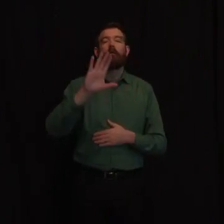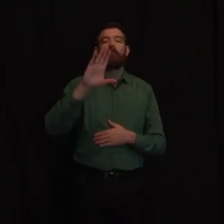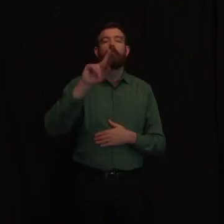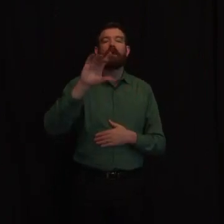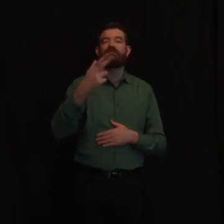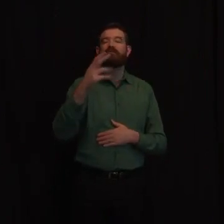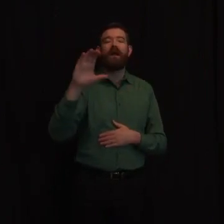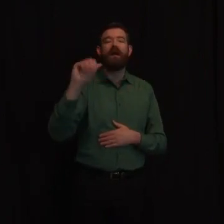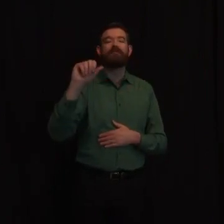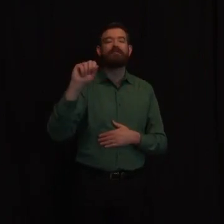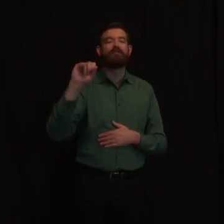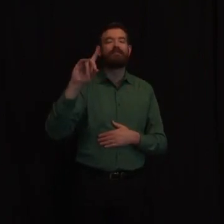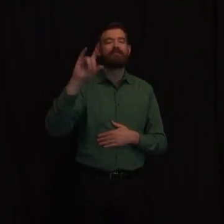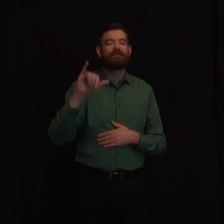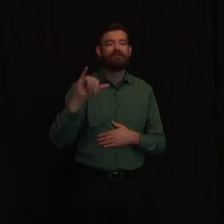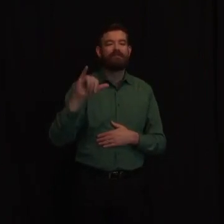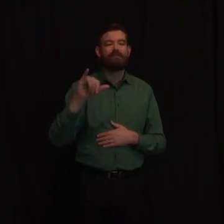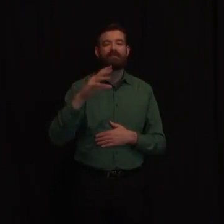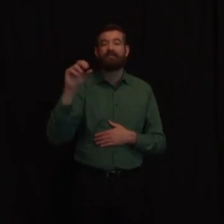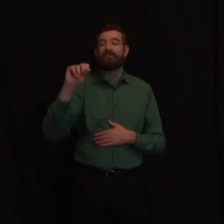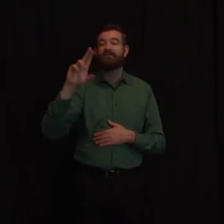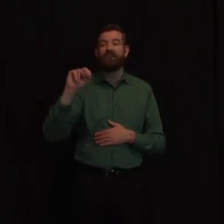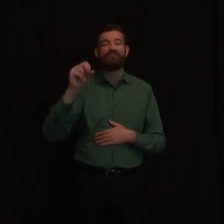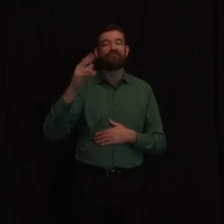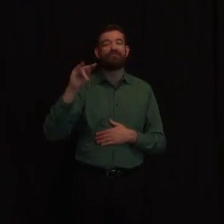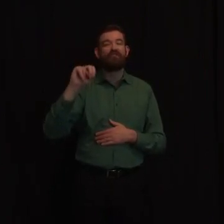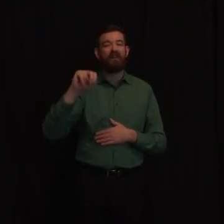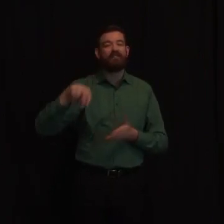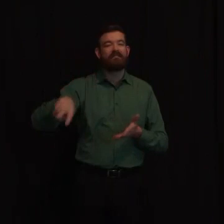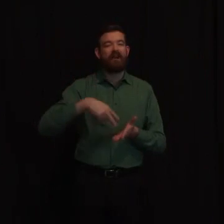below. Judy, you don't remember this. Ed might.